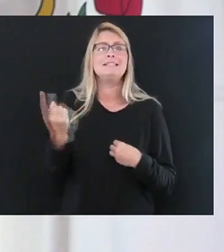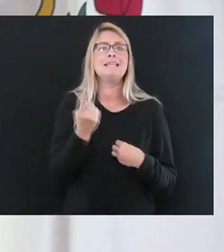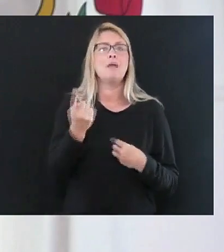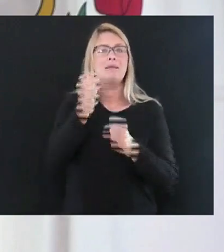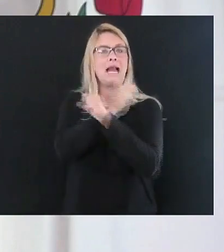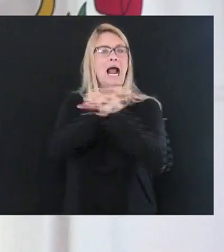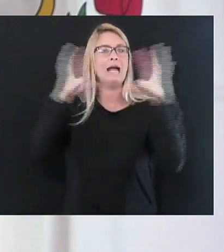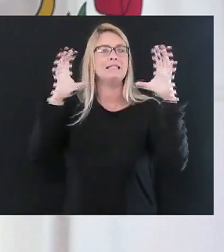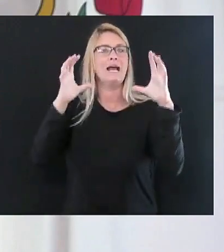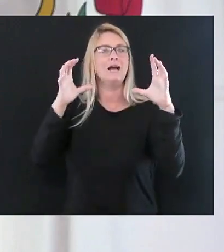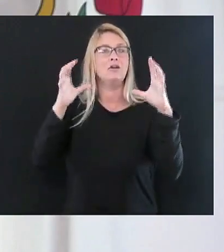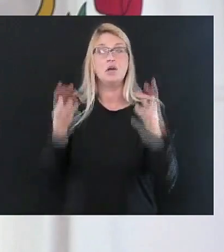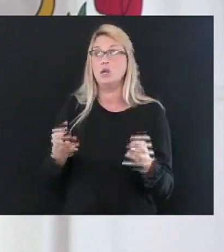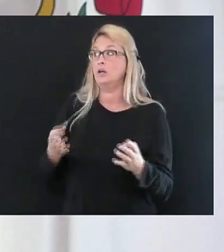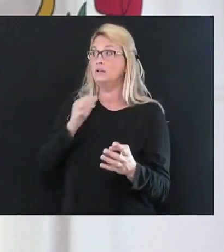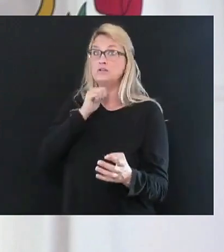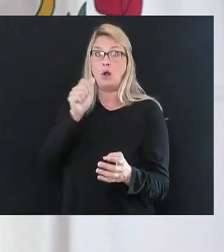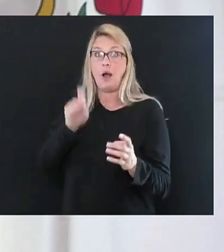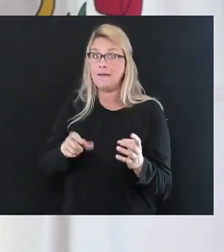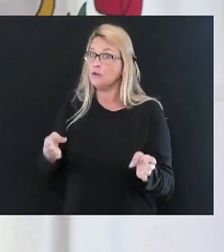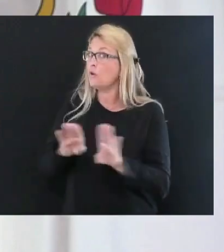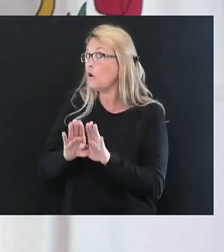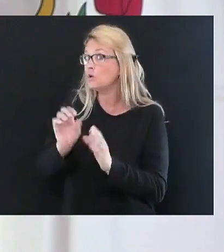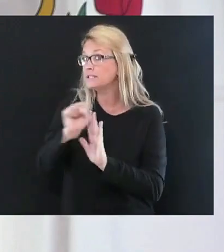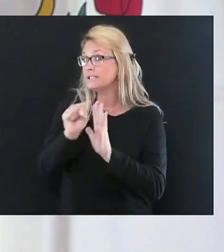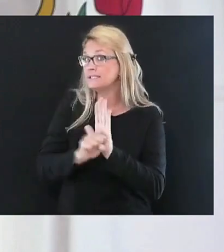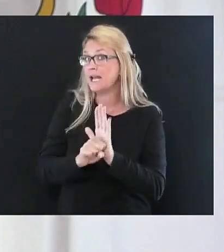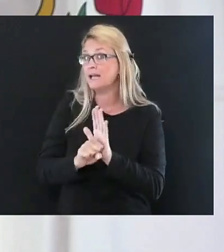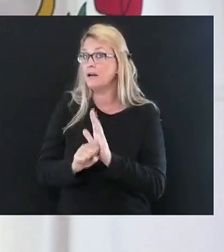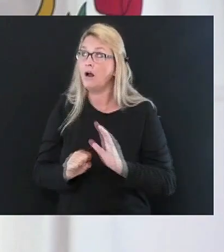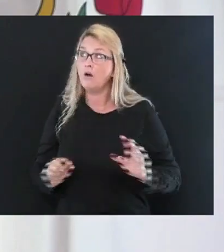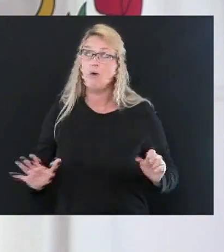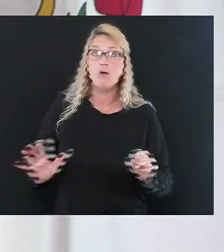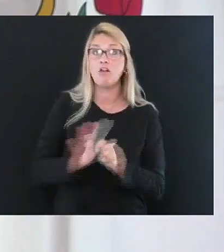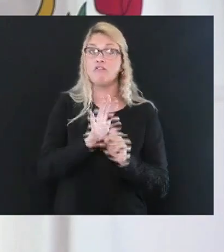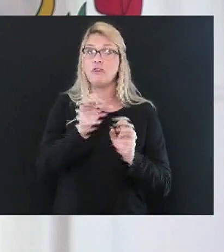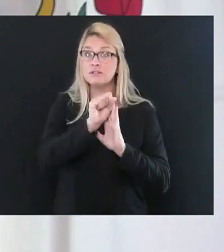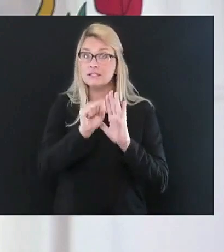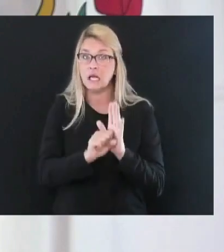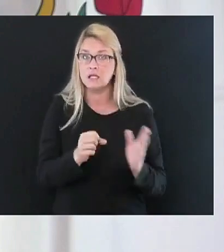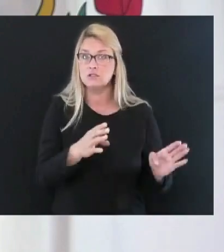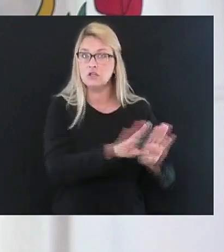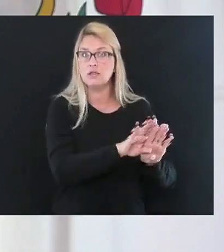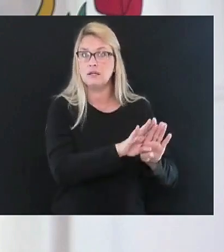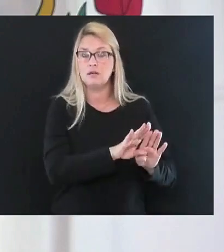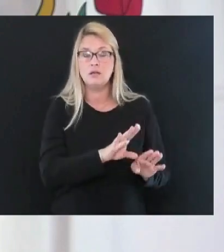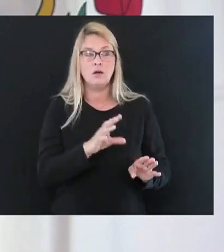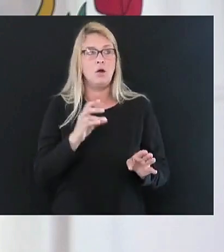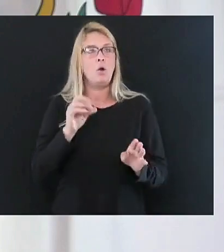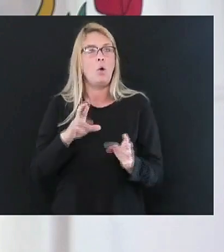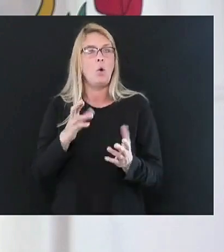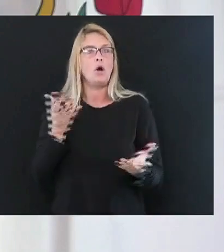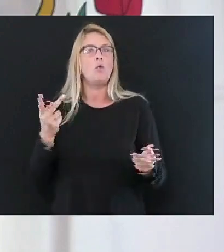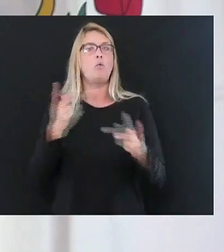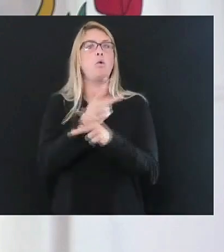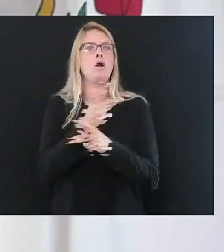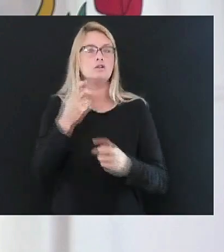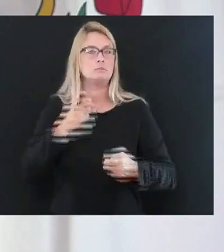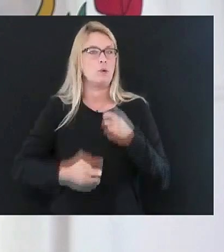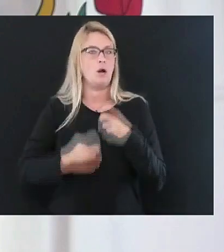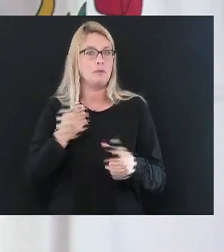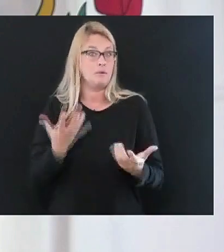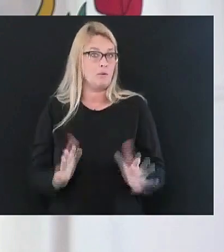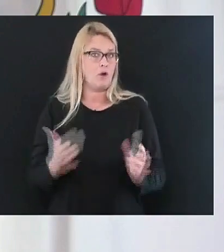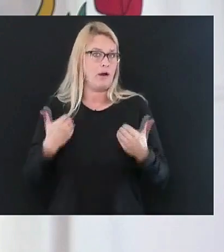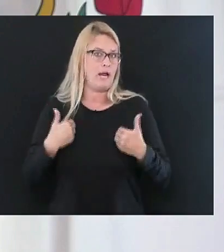the state being shut down, or all the state being shut down, or maybe a significantly worse problem than we already